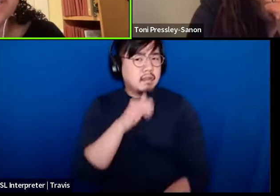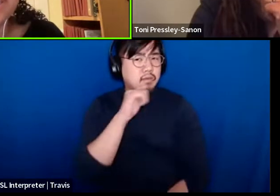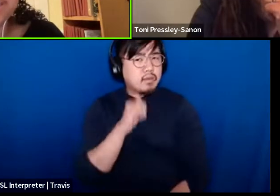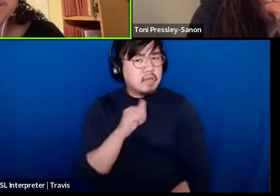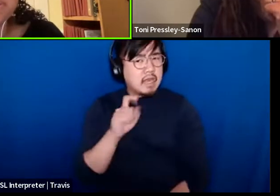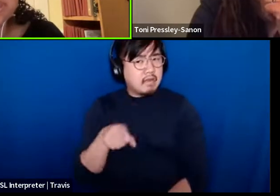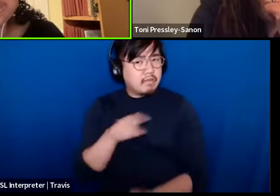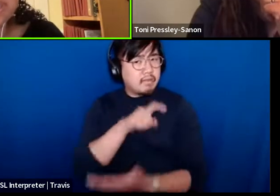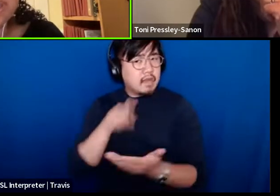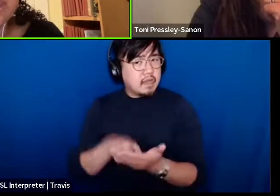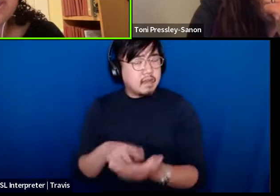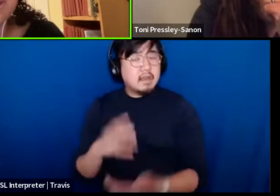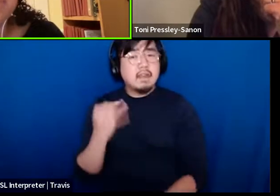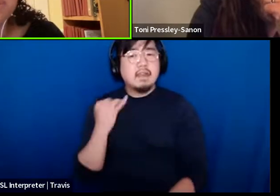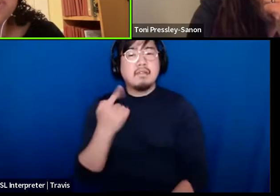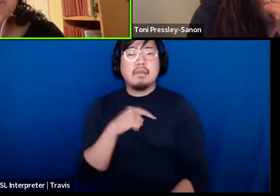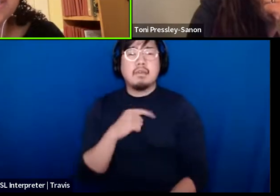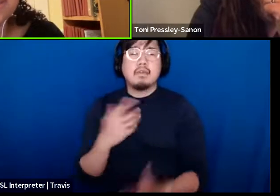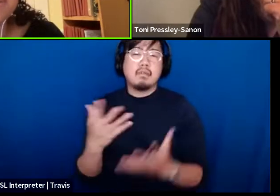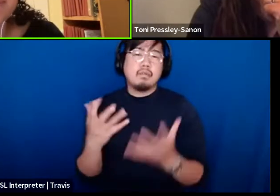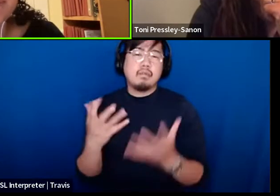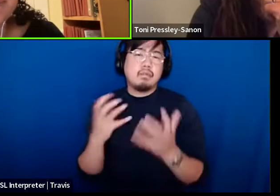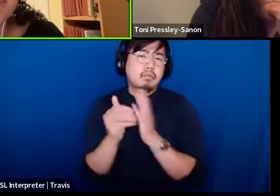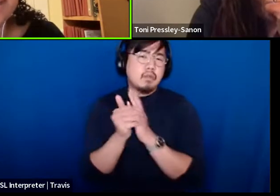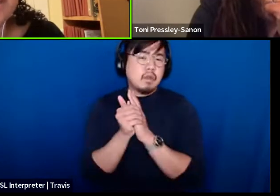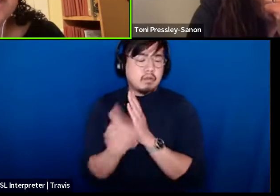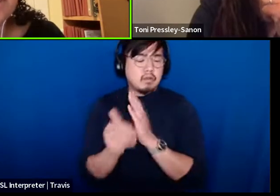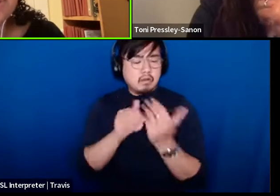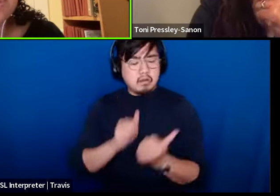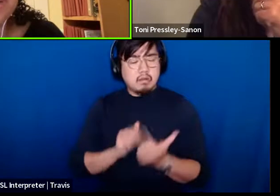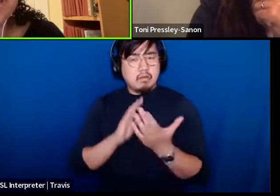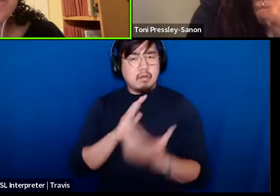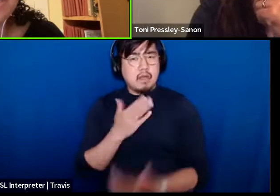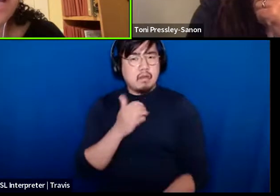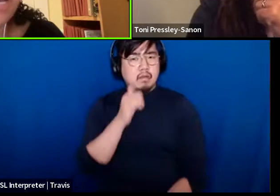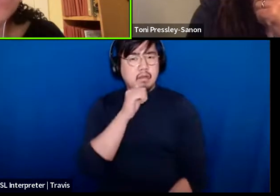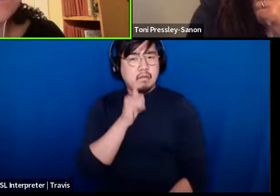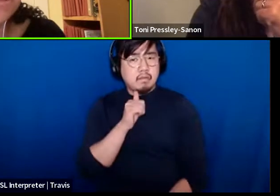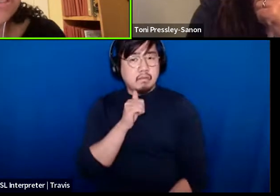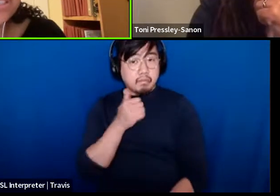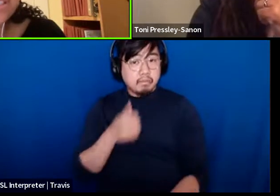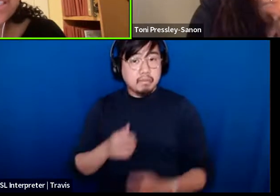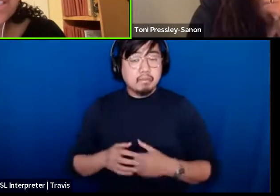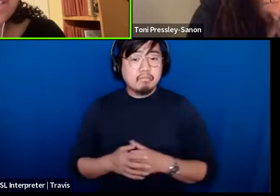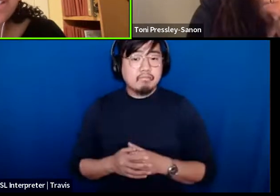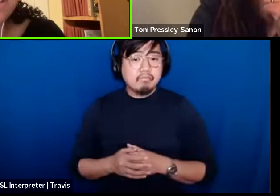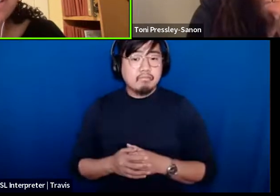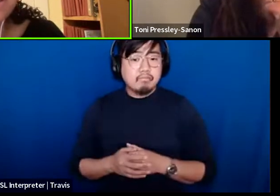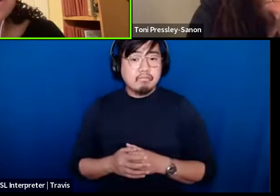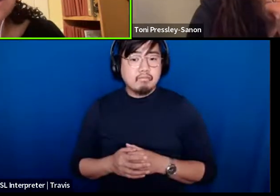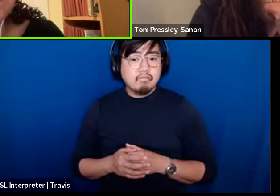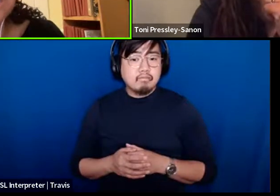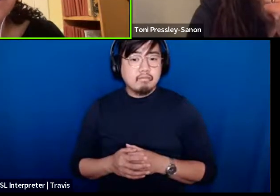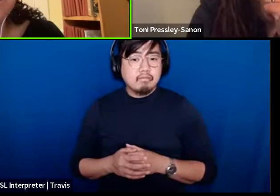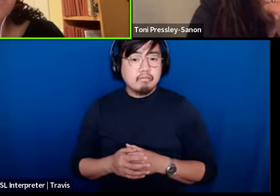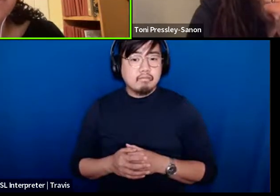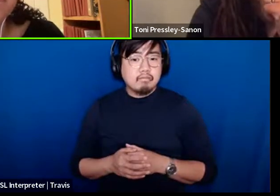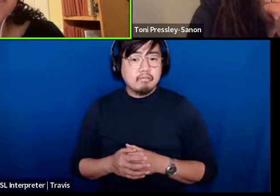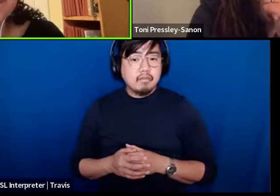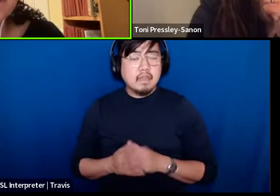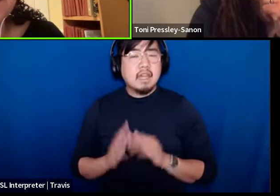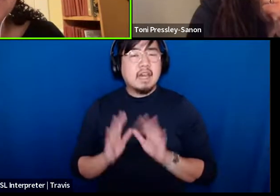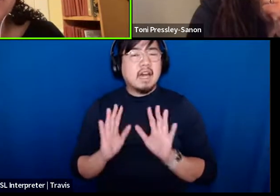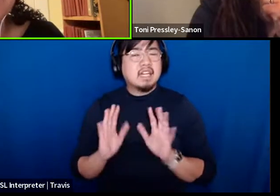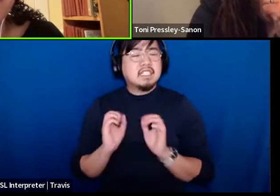we are to skillfully approach our suffering. So I would personally shy away